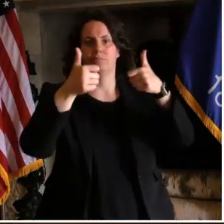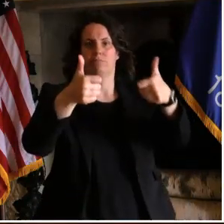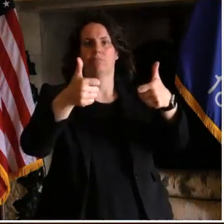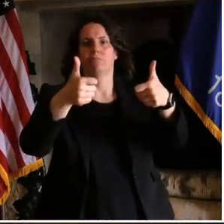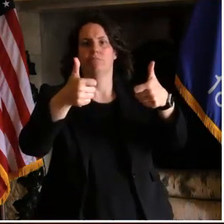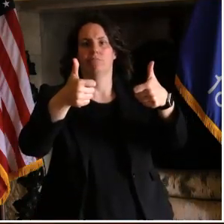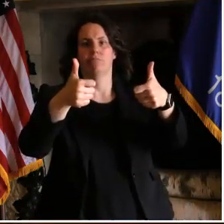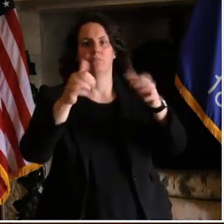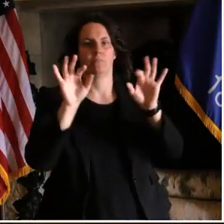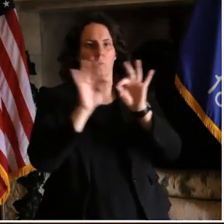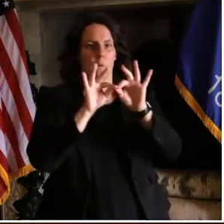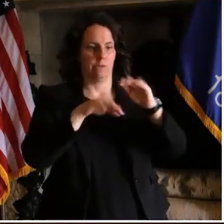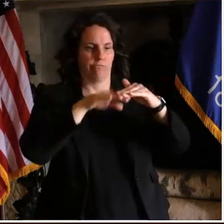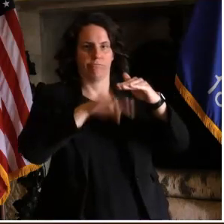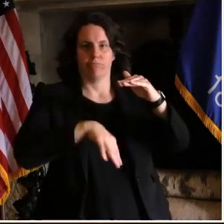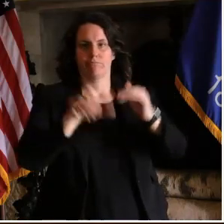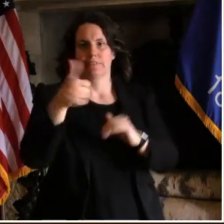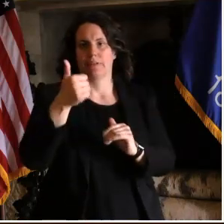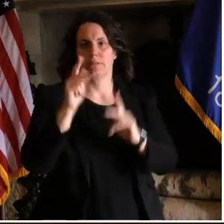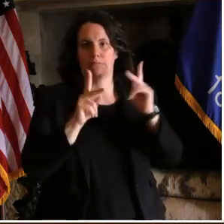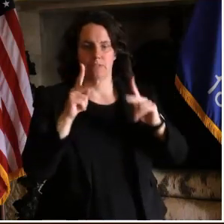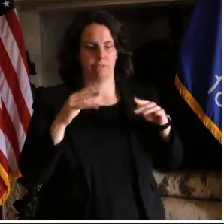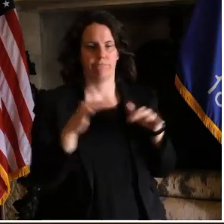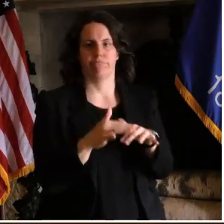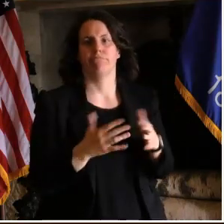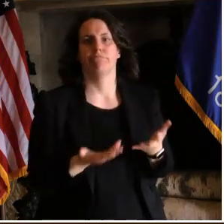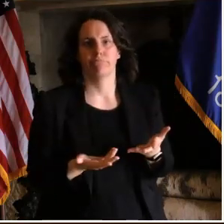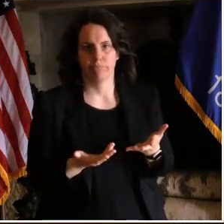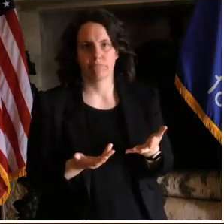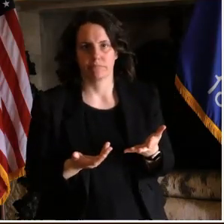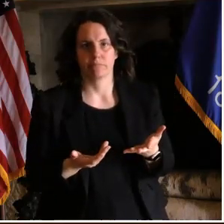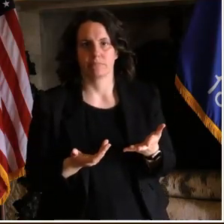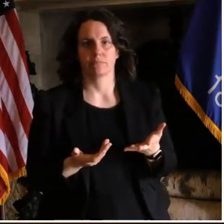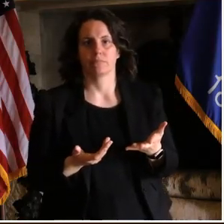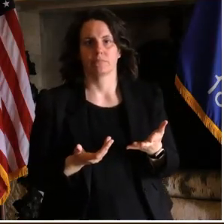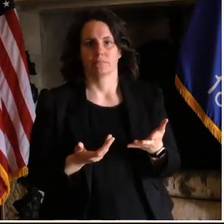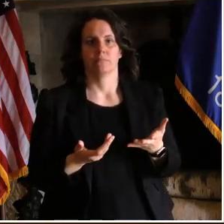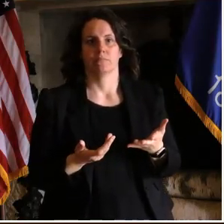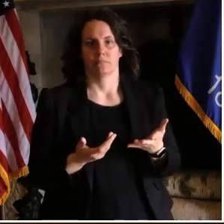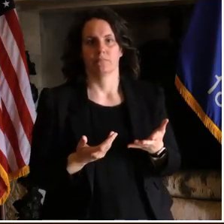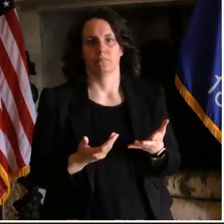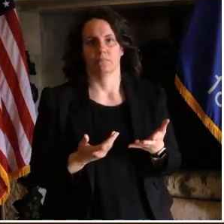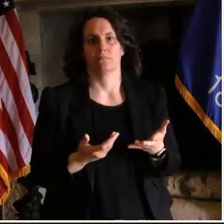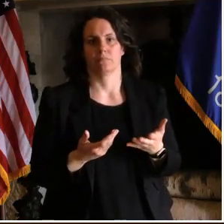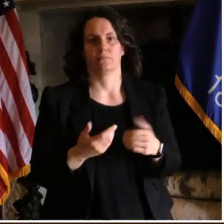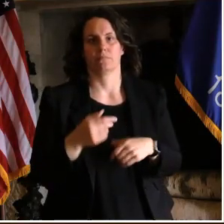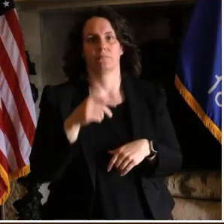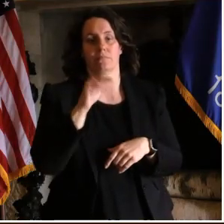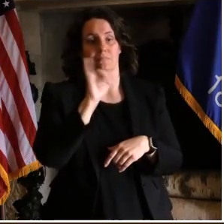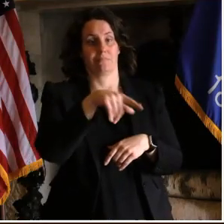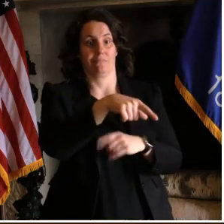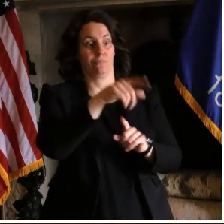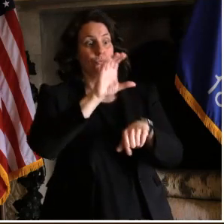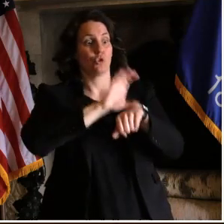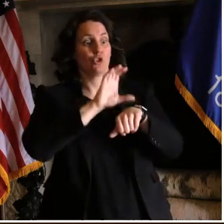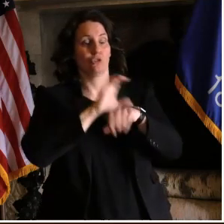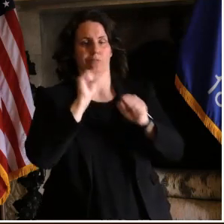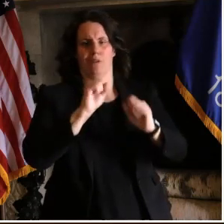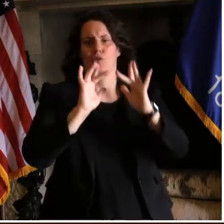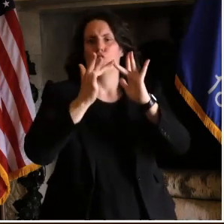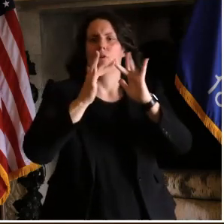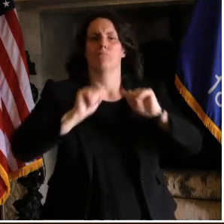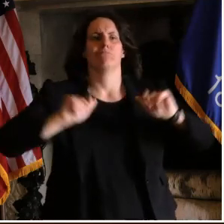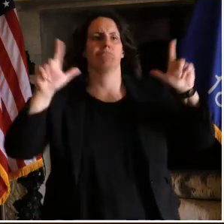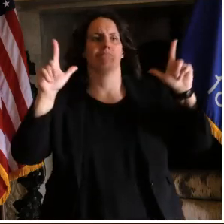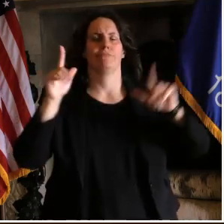So this next decision wouldn't affect live streaming of church services. Thank you, Sarah. We'll try one